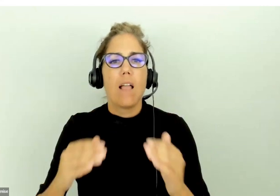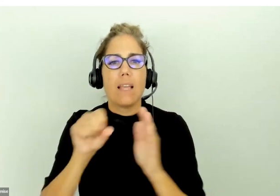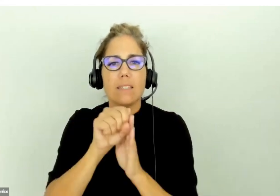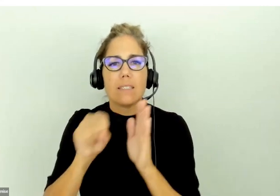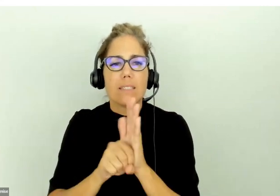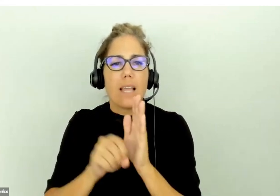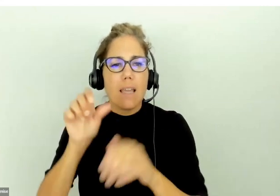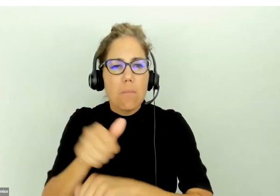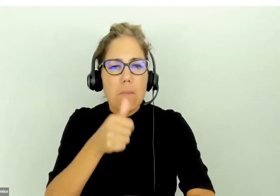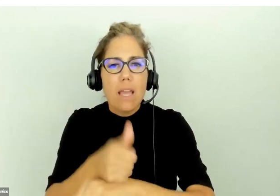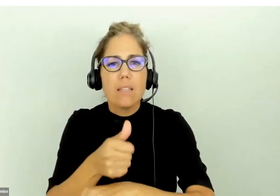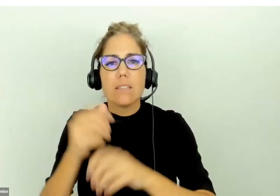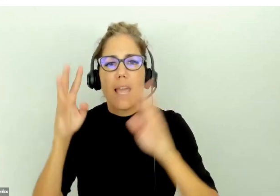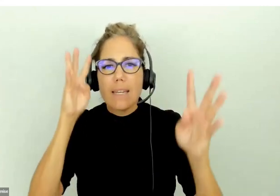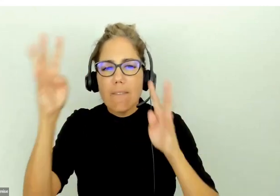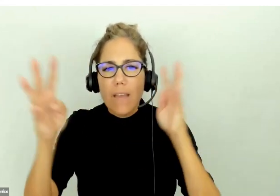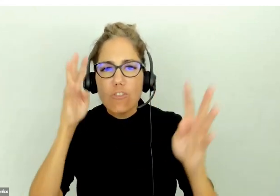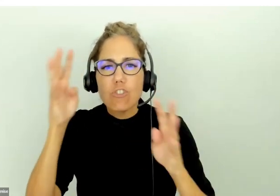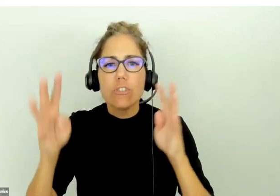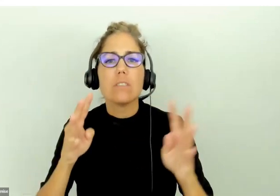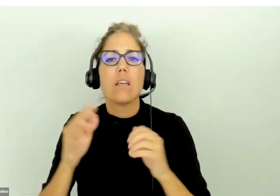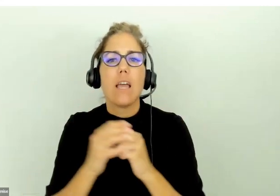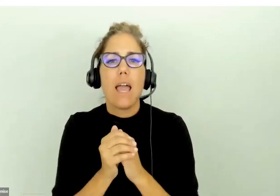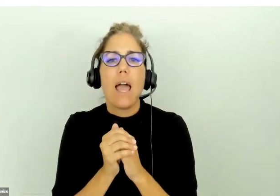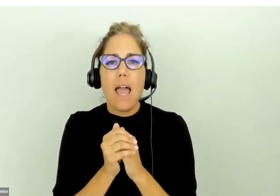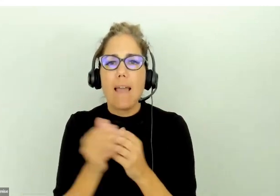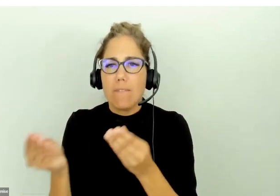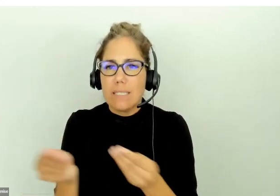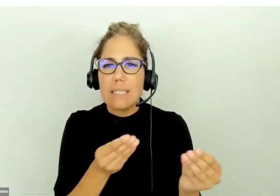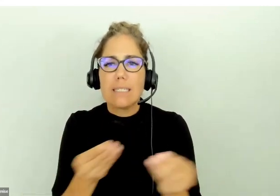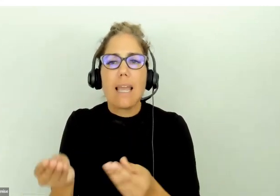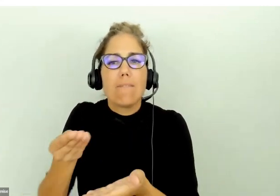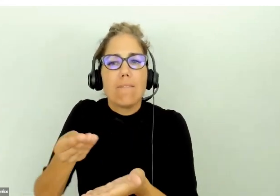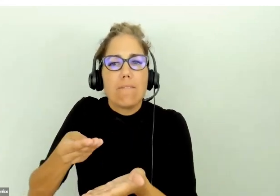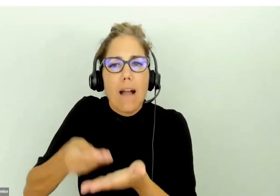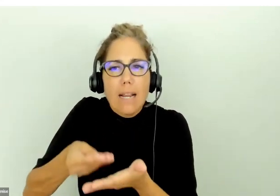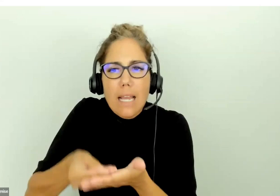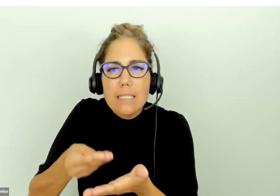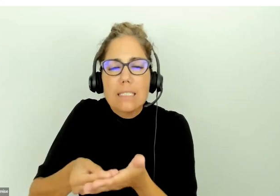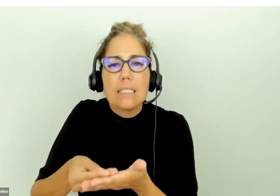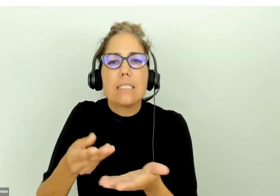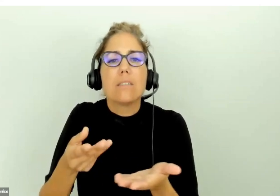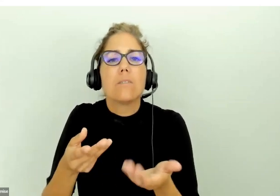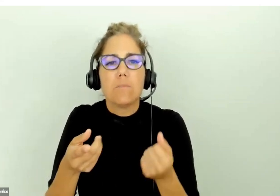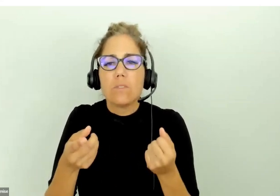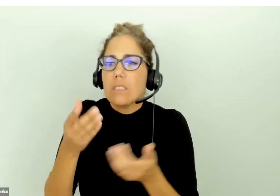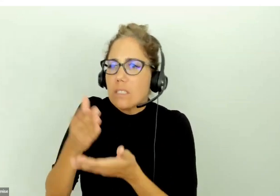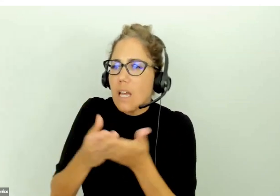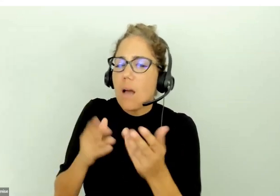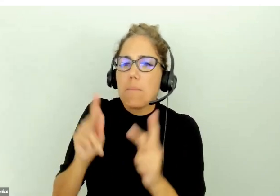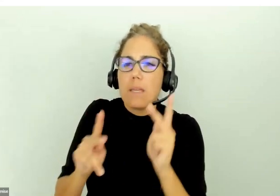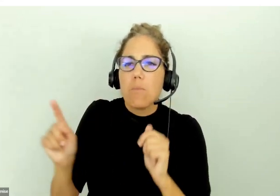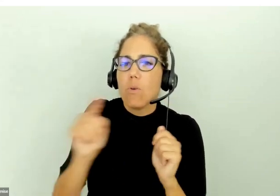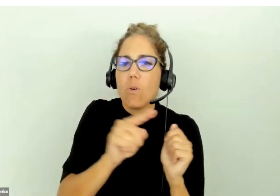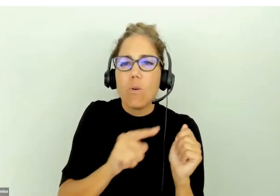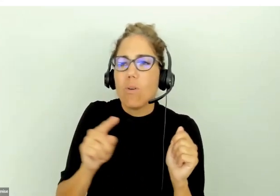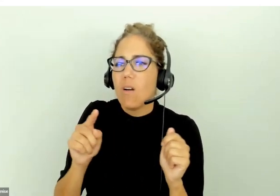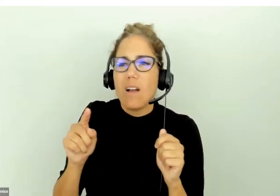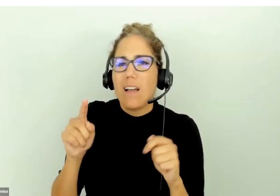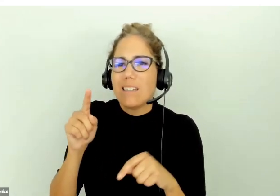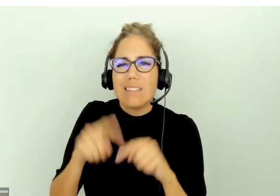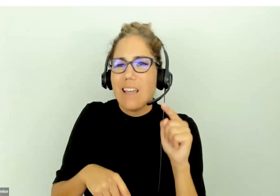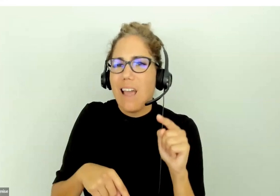and programs. We know that there are people who are not eligible for Medicaid. We know that the